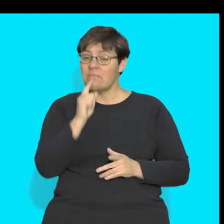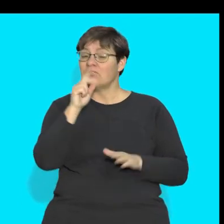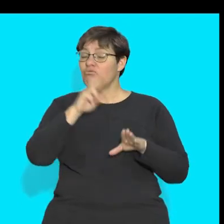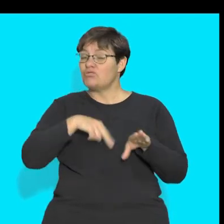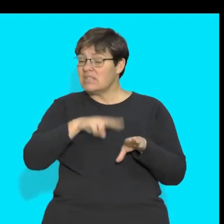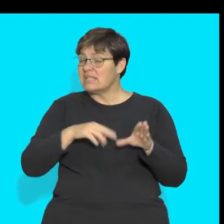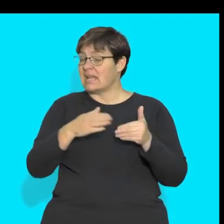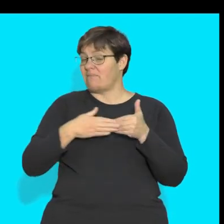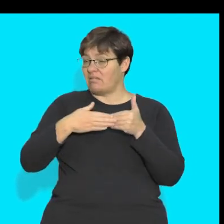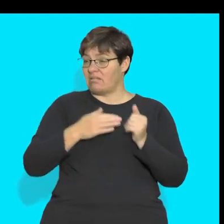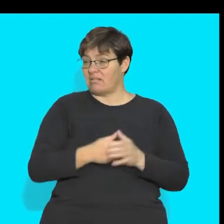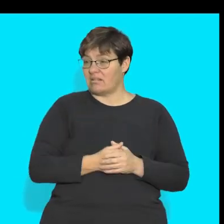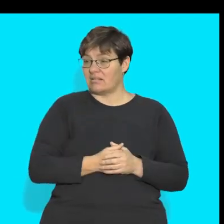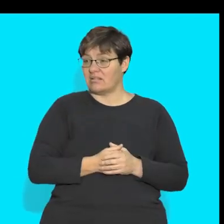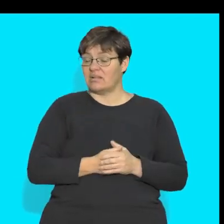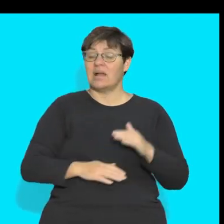You've got to read this carefully.